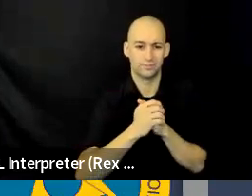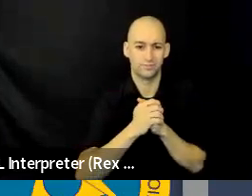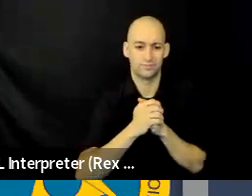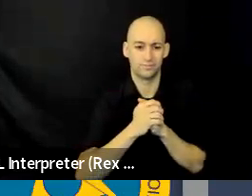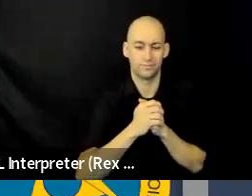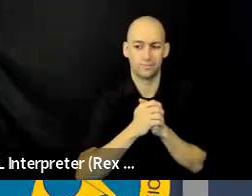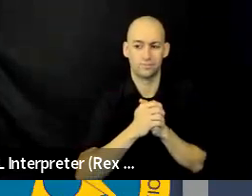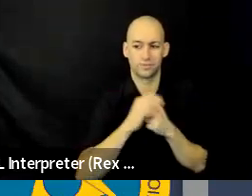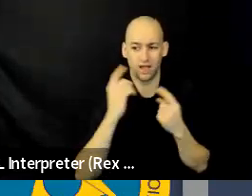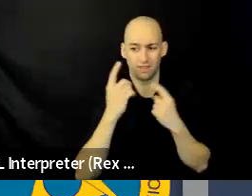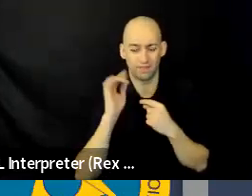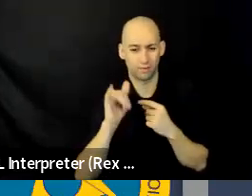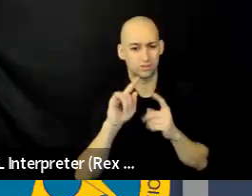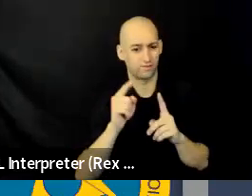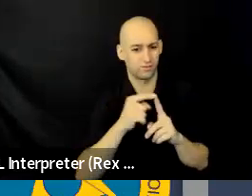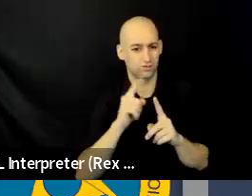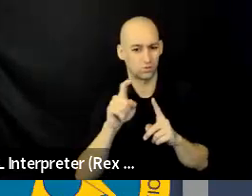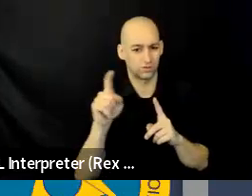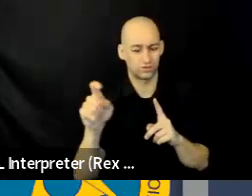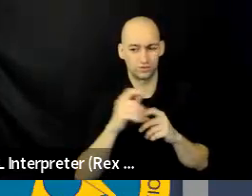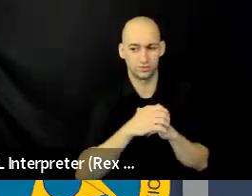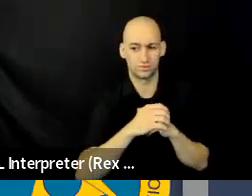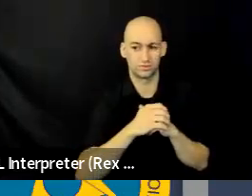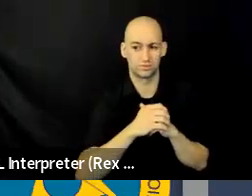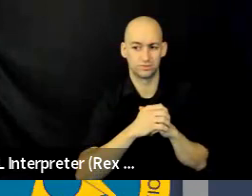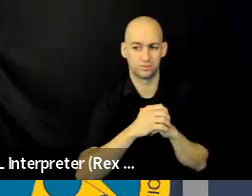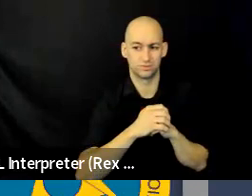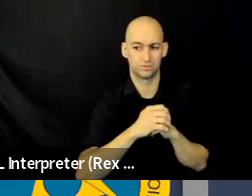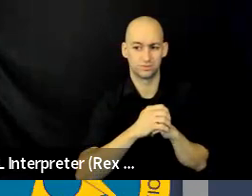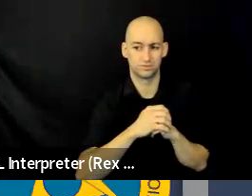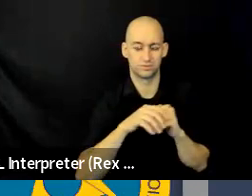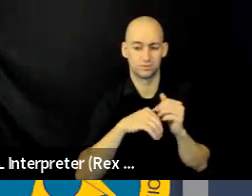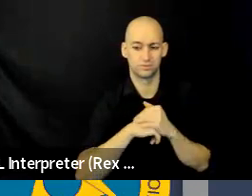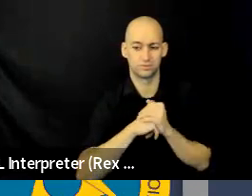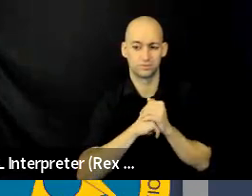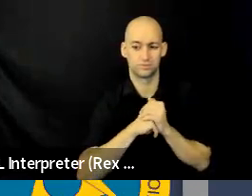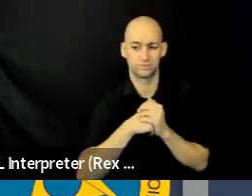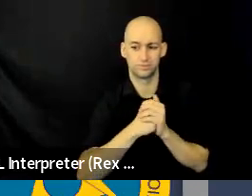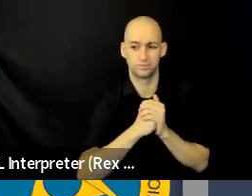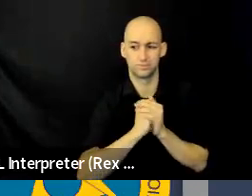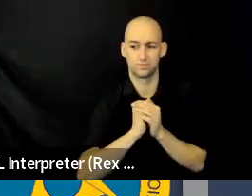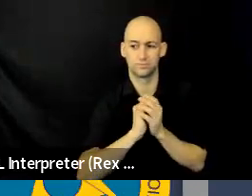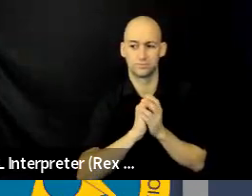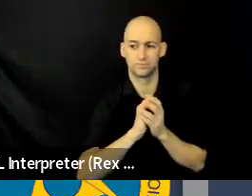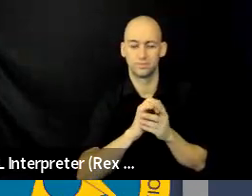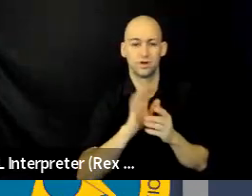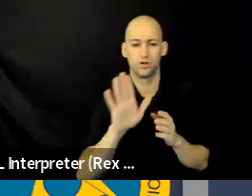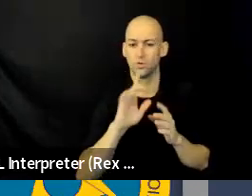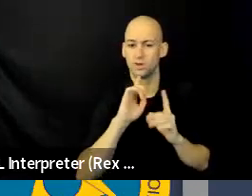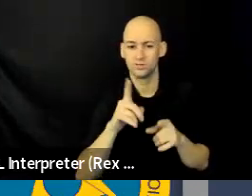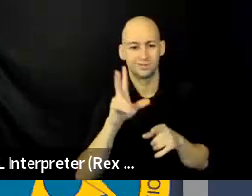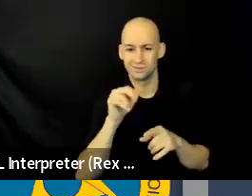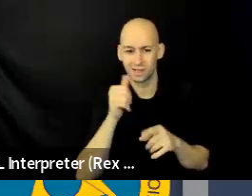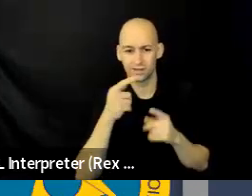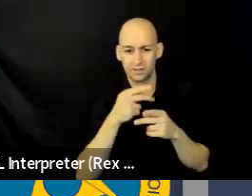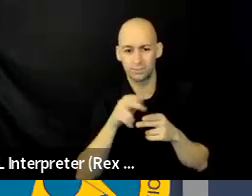I think that was your first question, so I'll pause there. Yes. So your answer is it's not temporary?